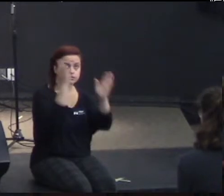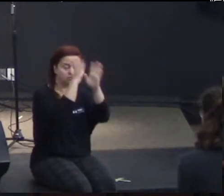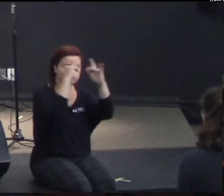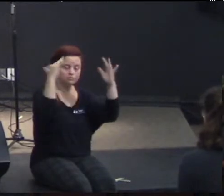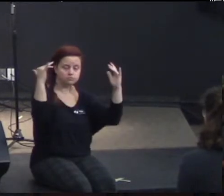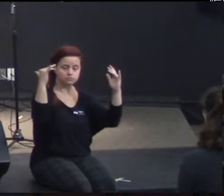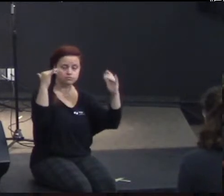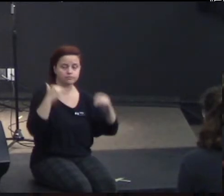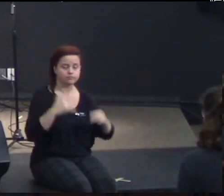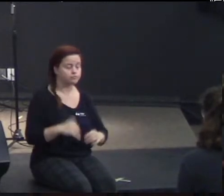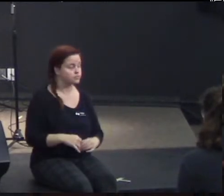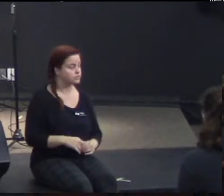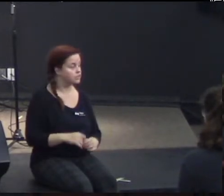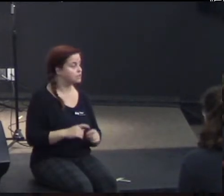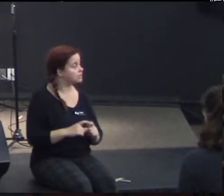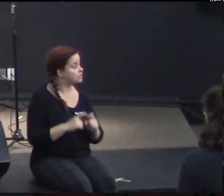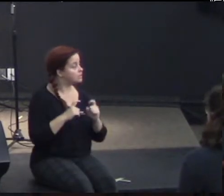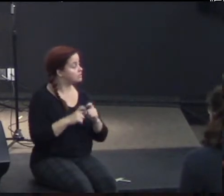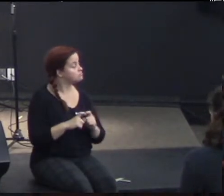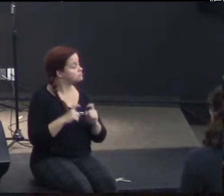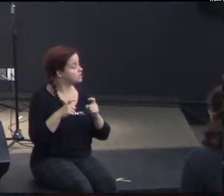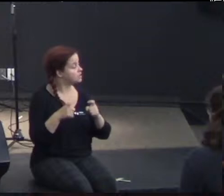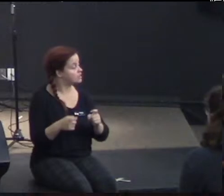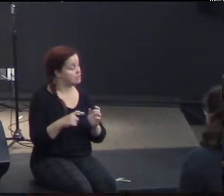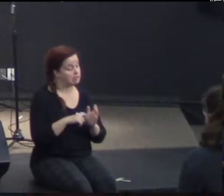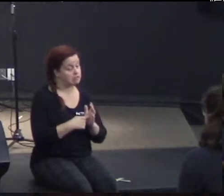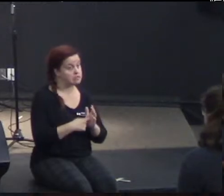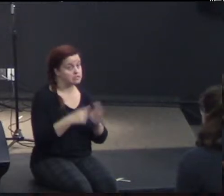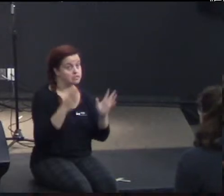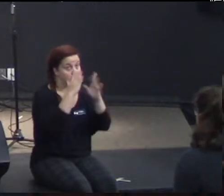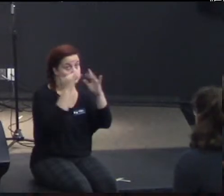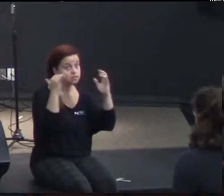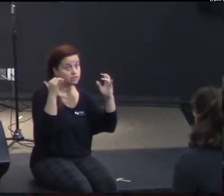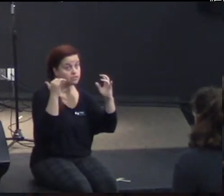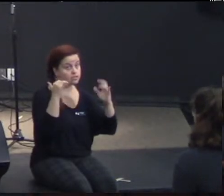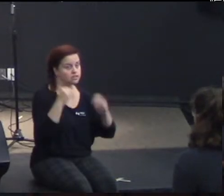you, you're not the same Simon I called out of that boat.